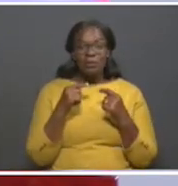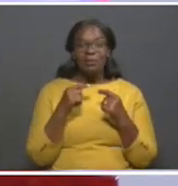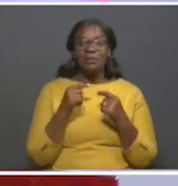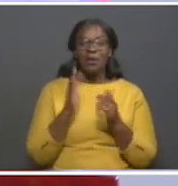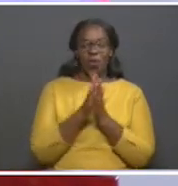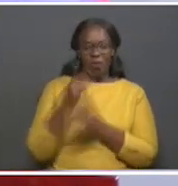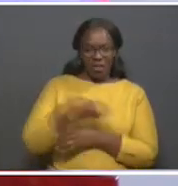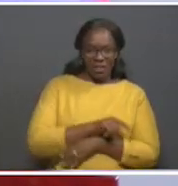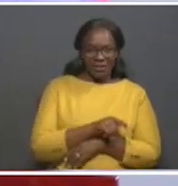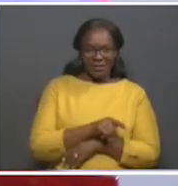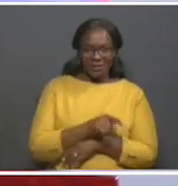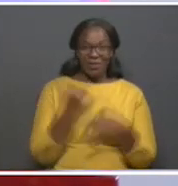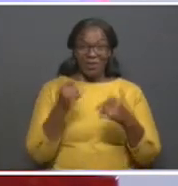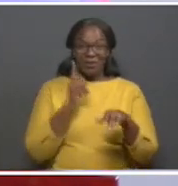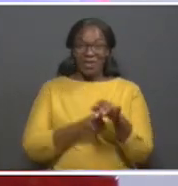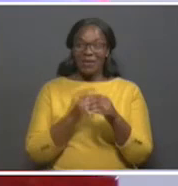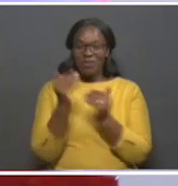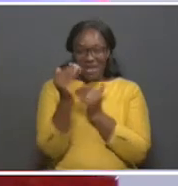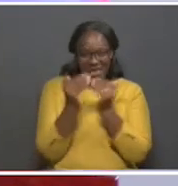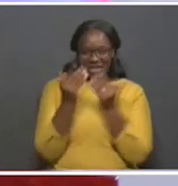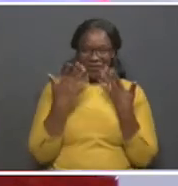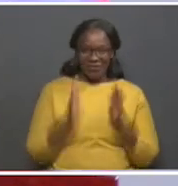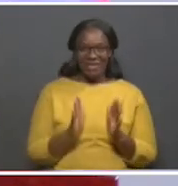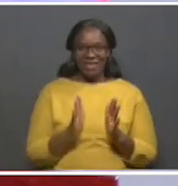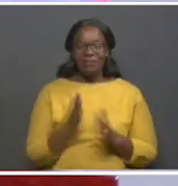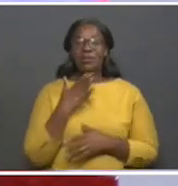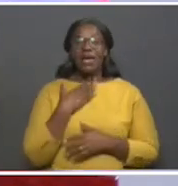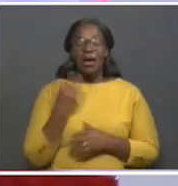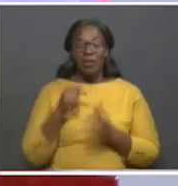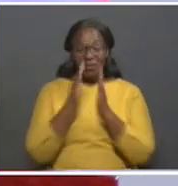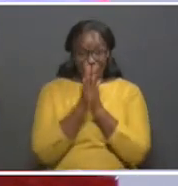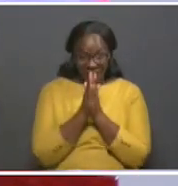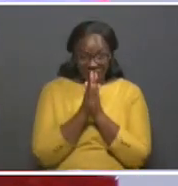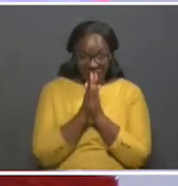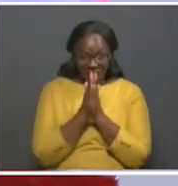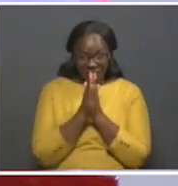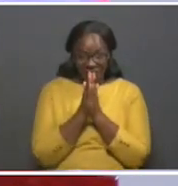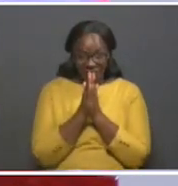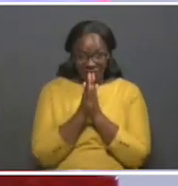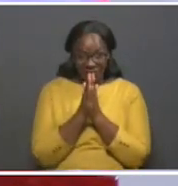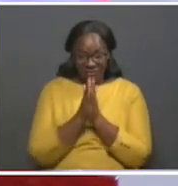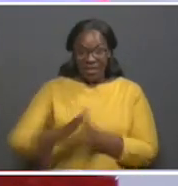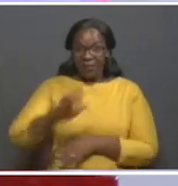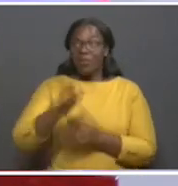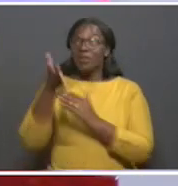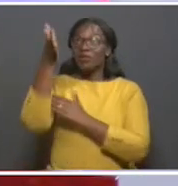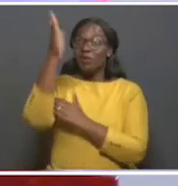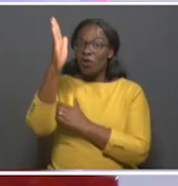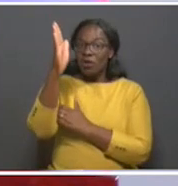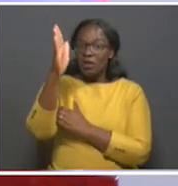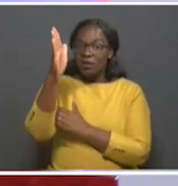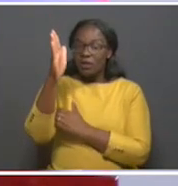so as we draw to a close, I'd like us to pray that the presence of God would be